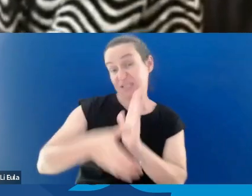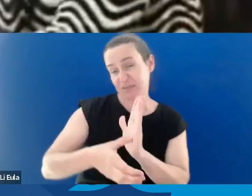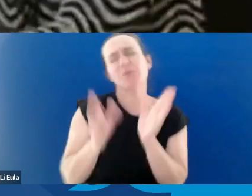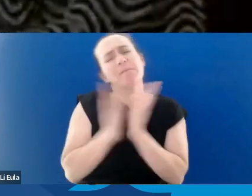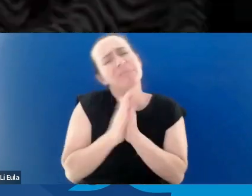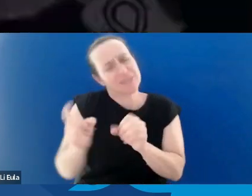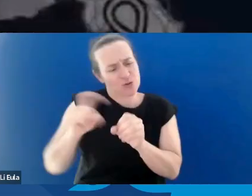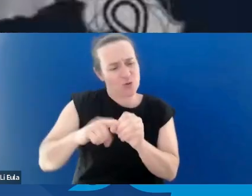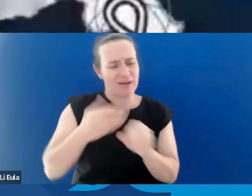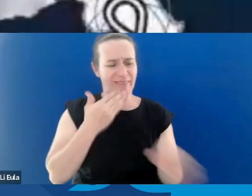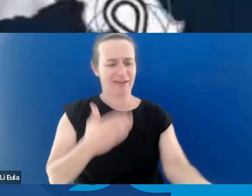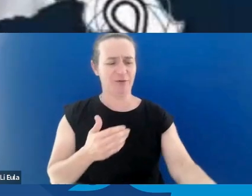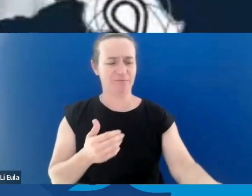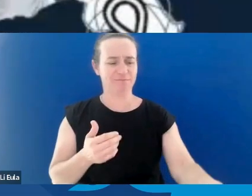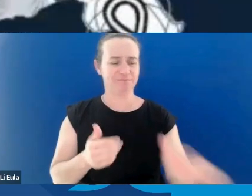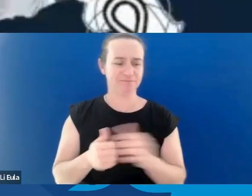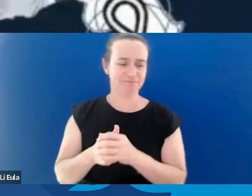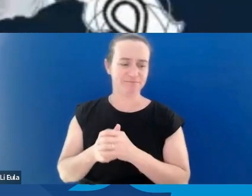Thanks.